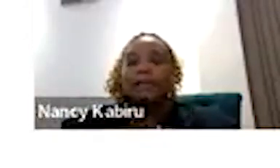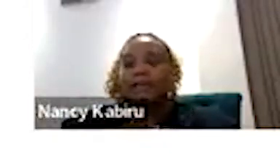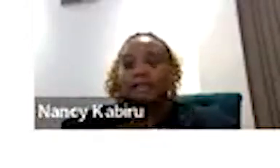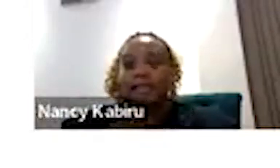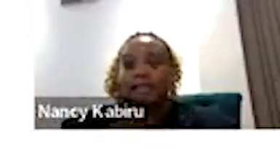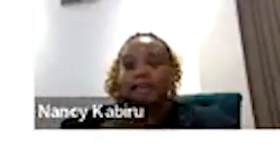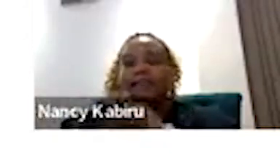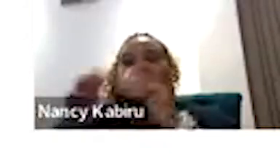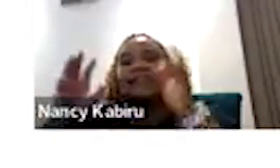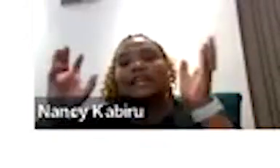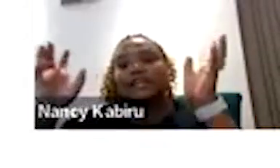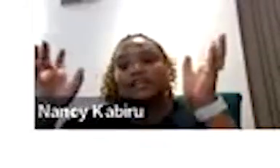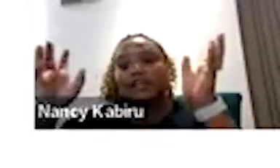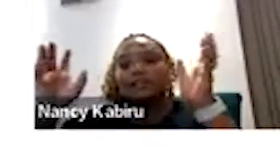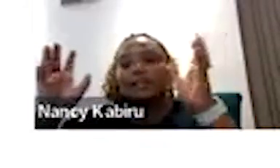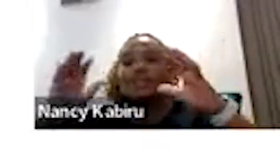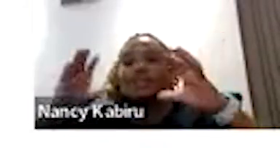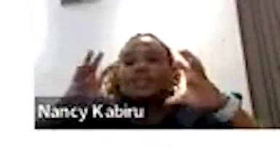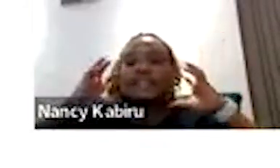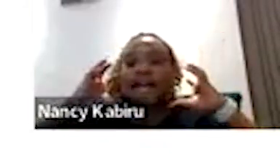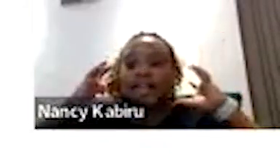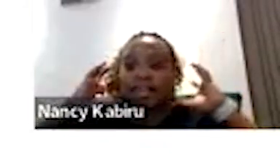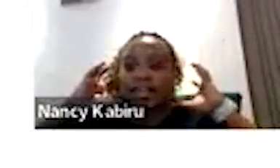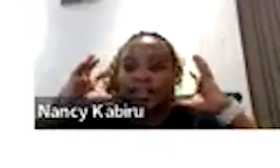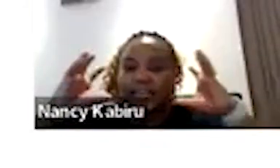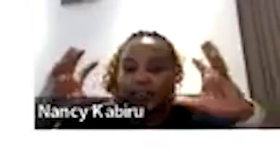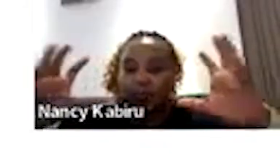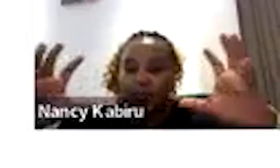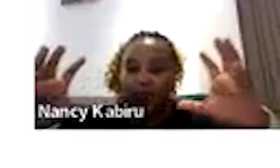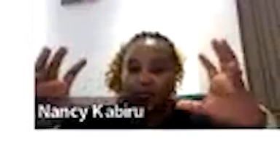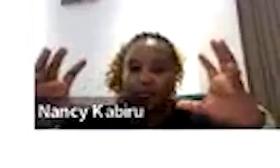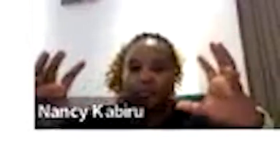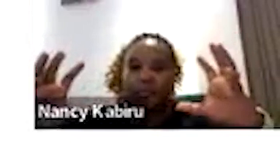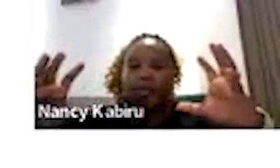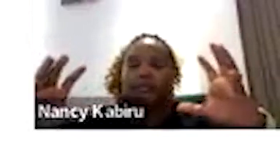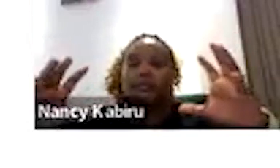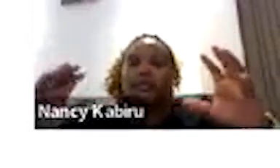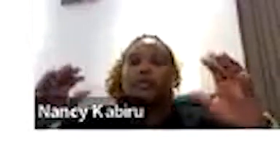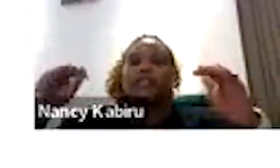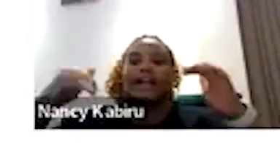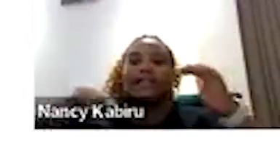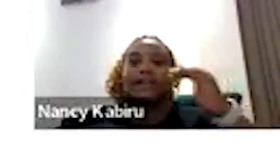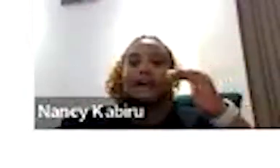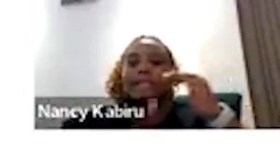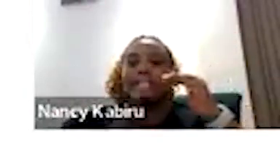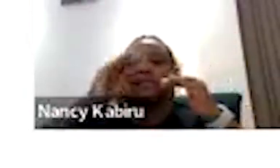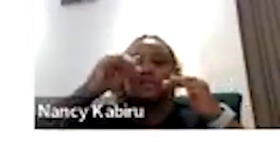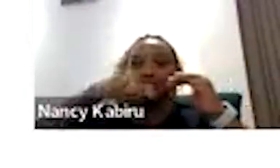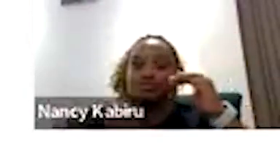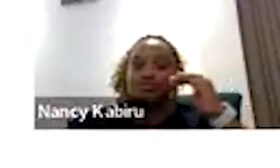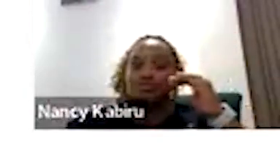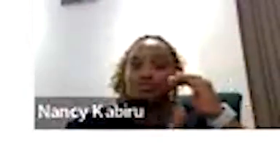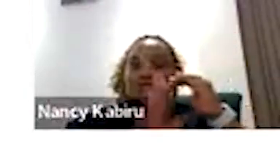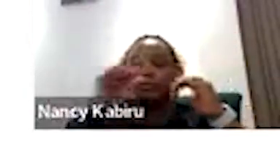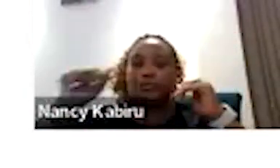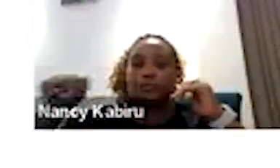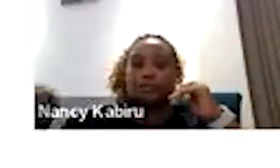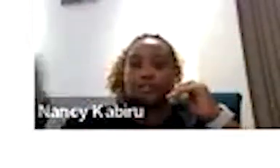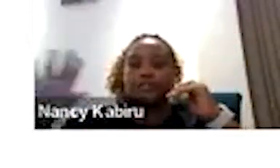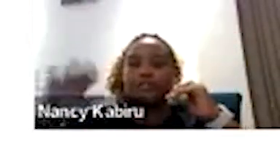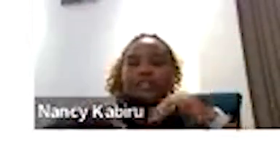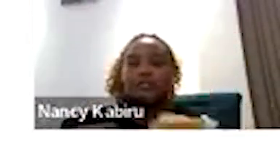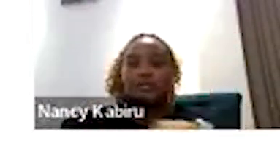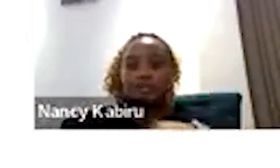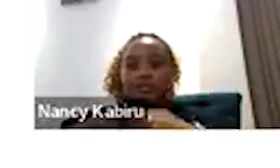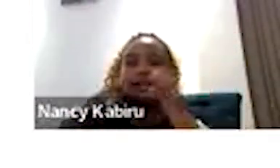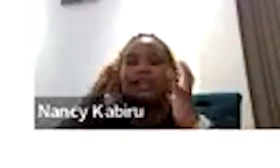joy, happiness, feeling indifferent, but you're not stuck in any one. So that ability to move from